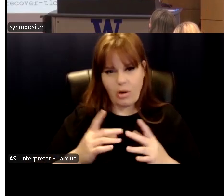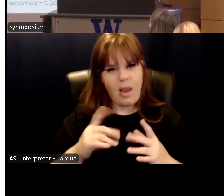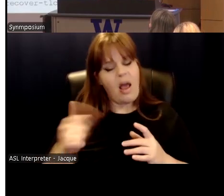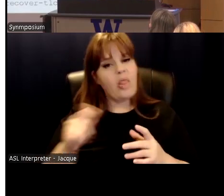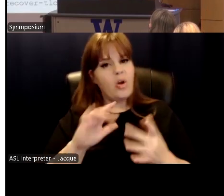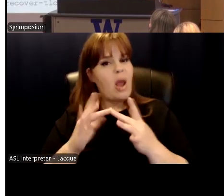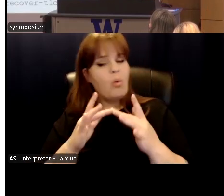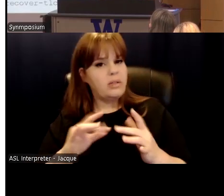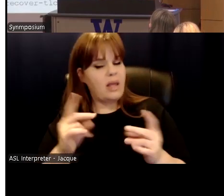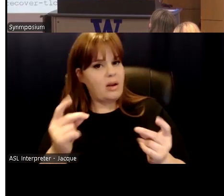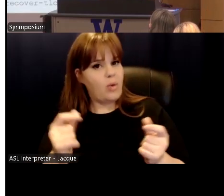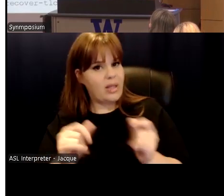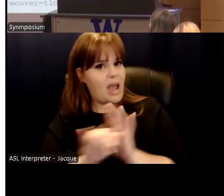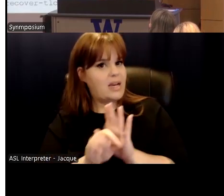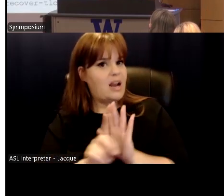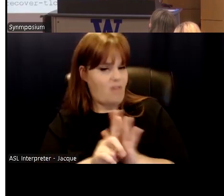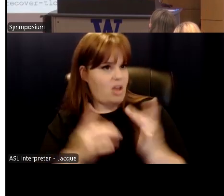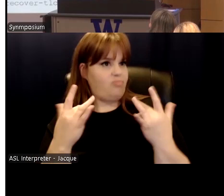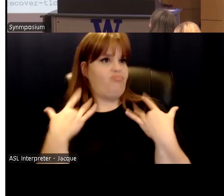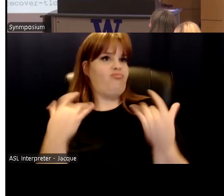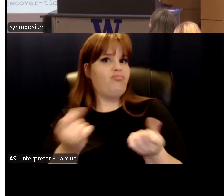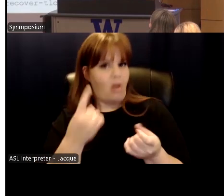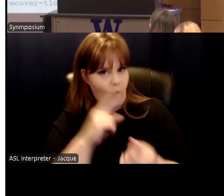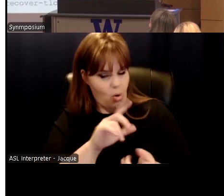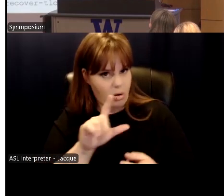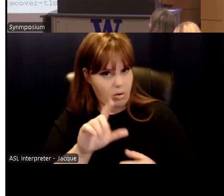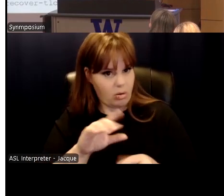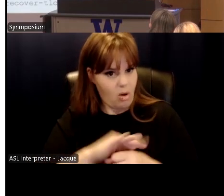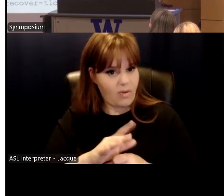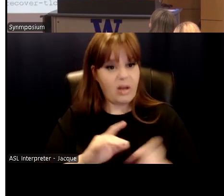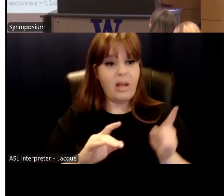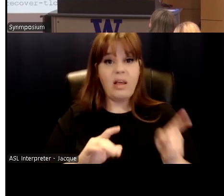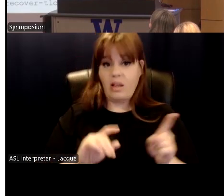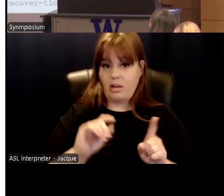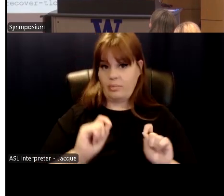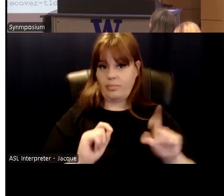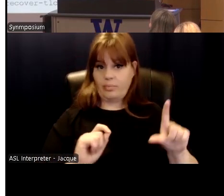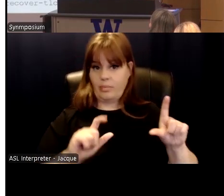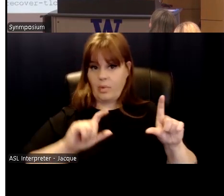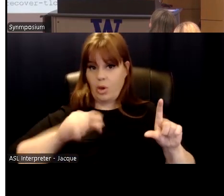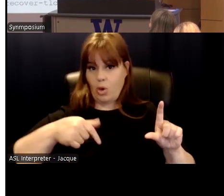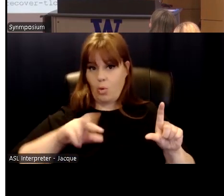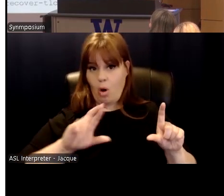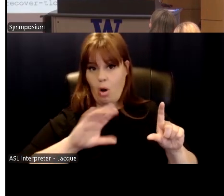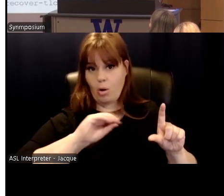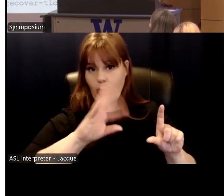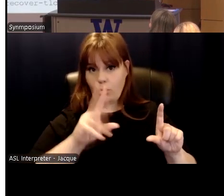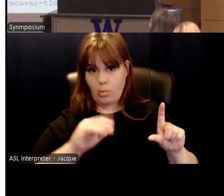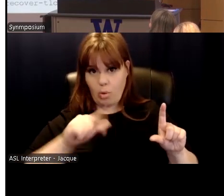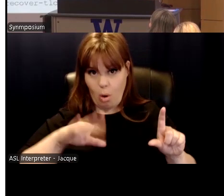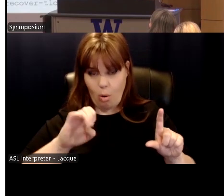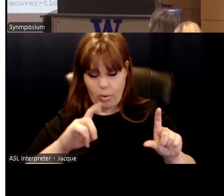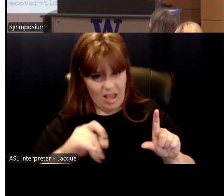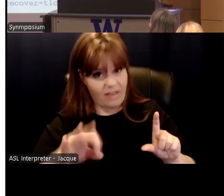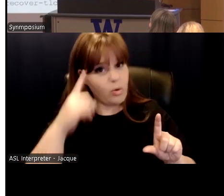highlight this QR code here, this is an agent submission portal. I think this is the most exciting thing that NIAID is doing. If you have medications that you think should